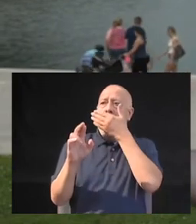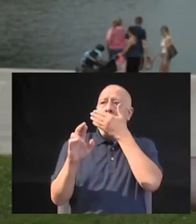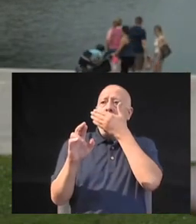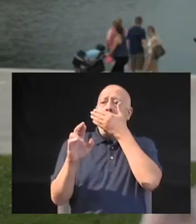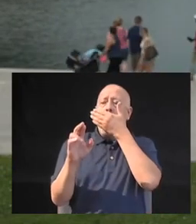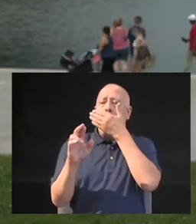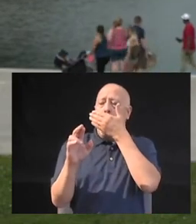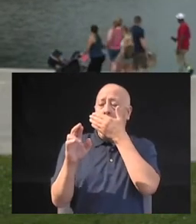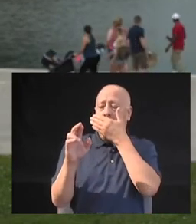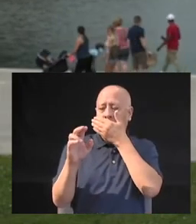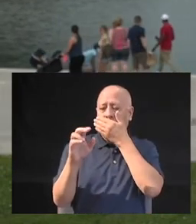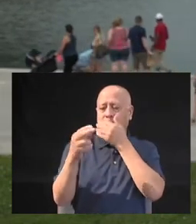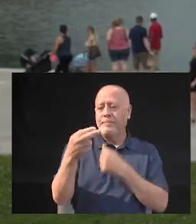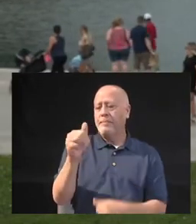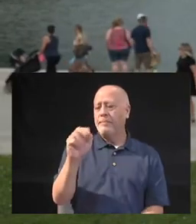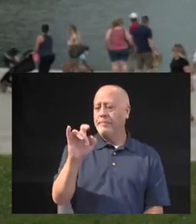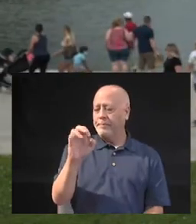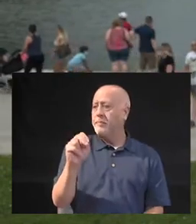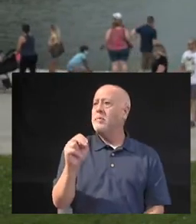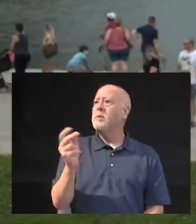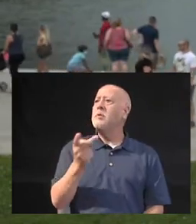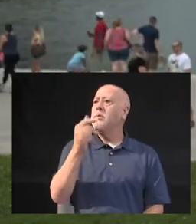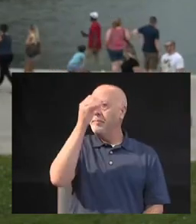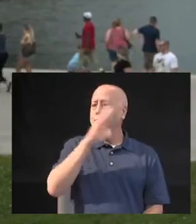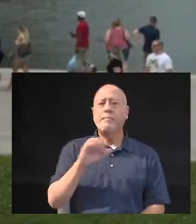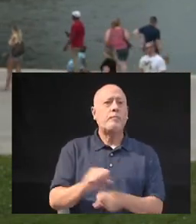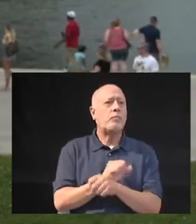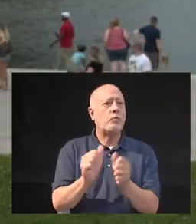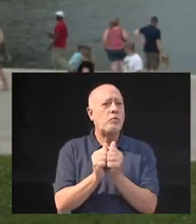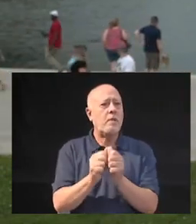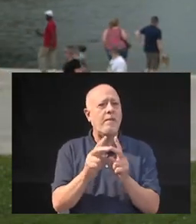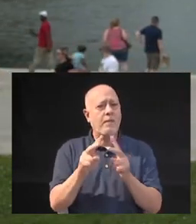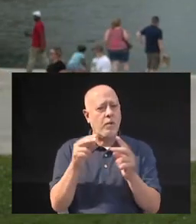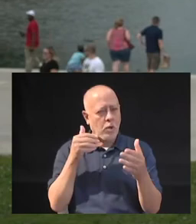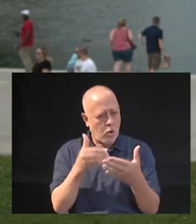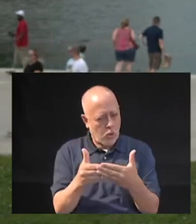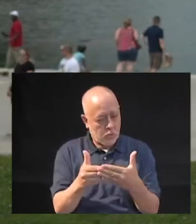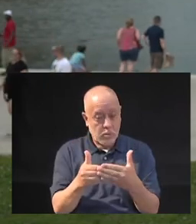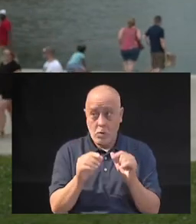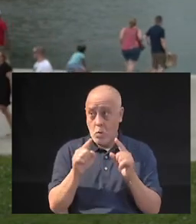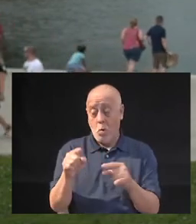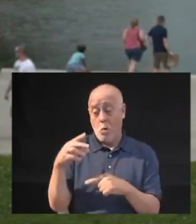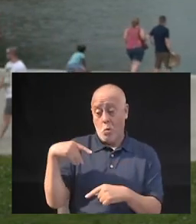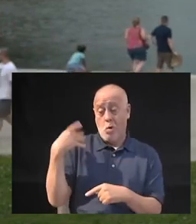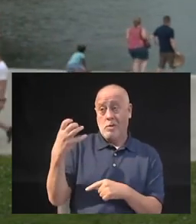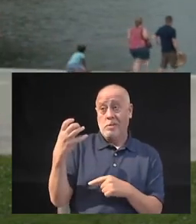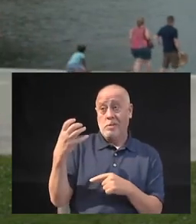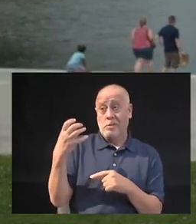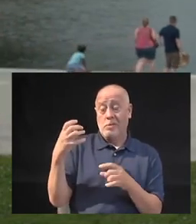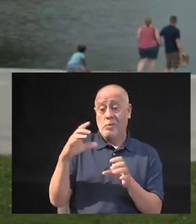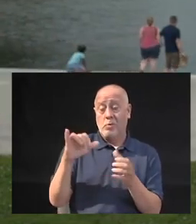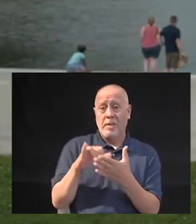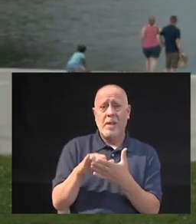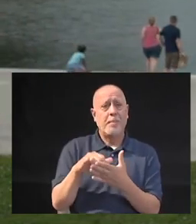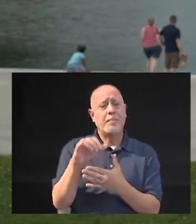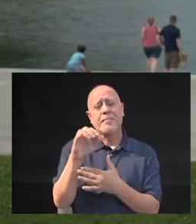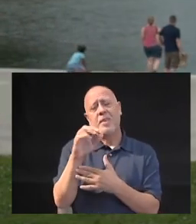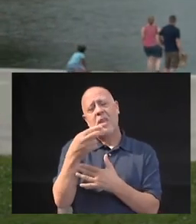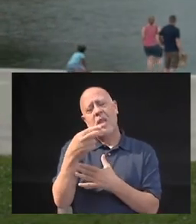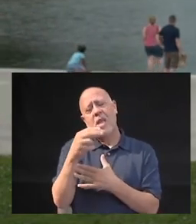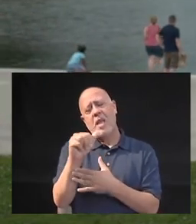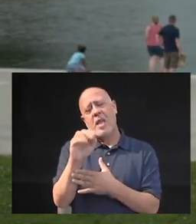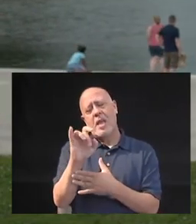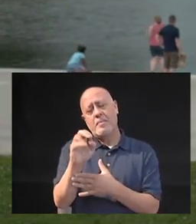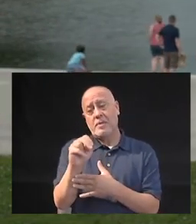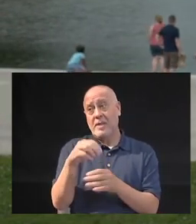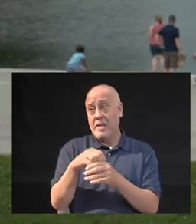his Secretary of the Treasury. The two men worked together very closely. And while Washington was dealing with all this, Hamilton was